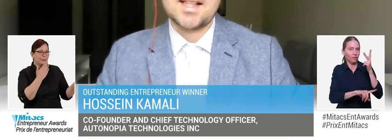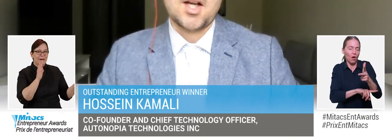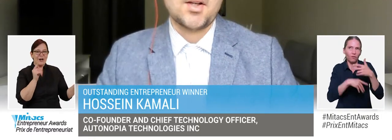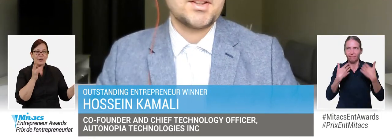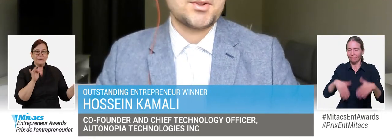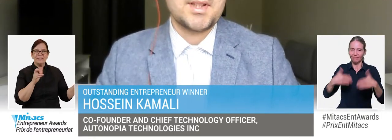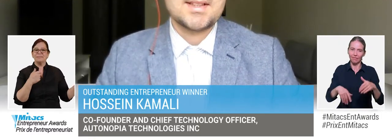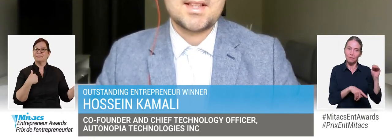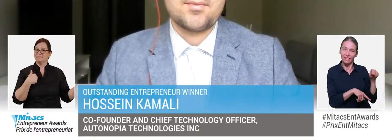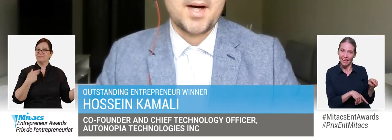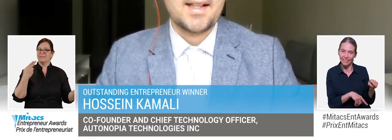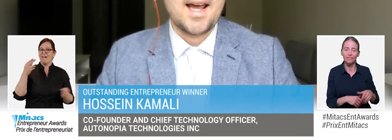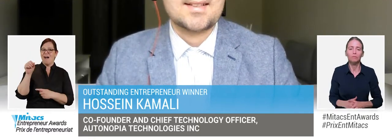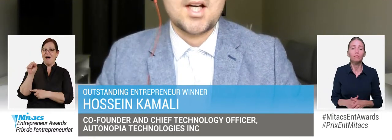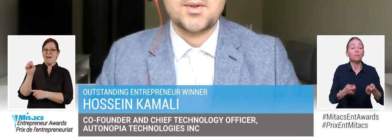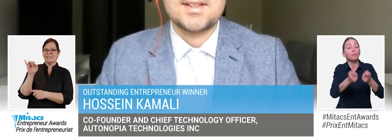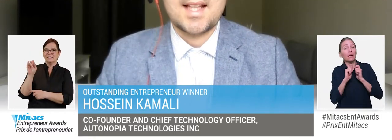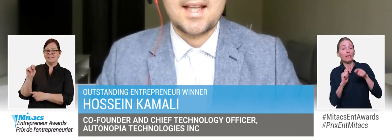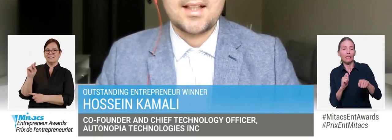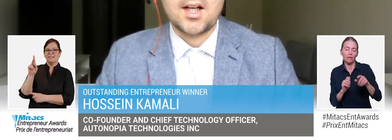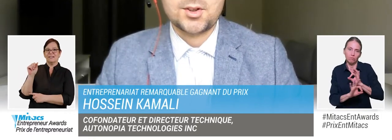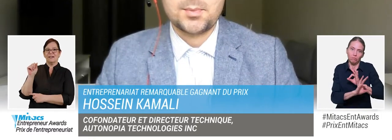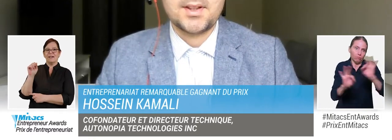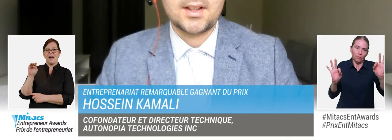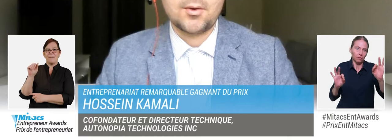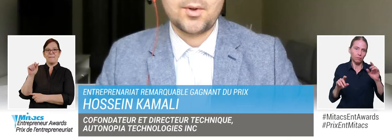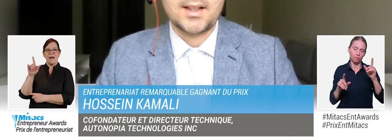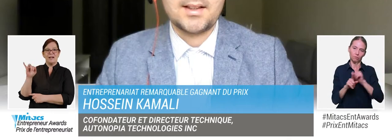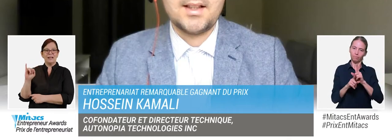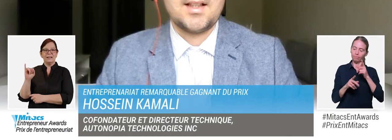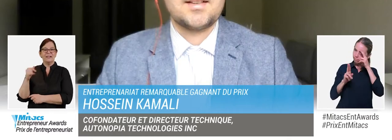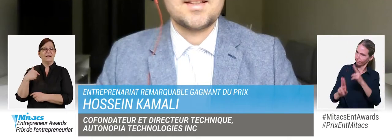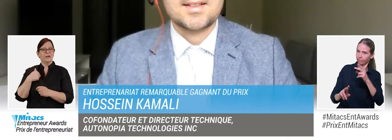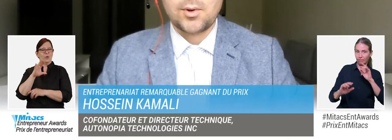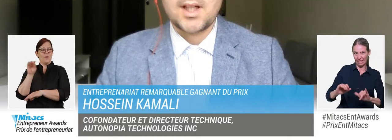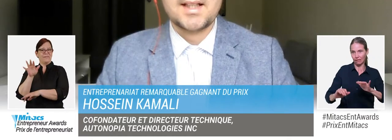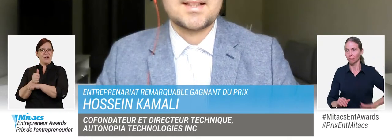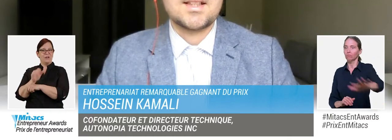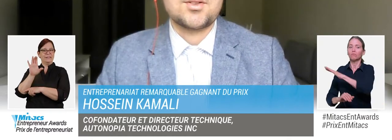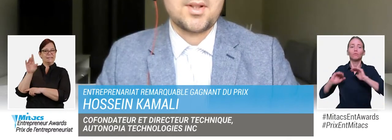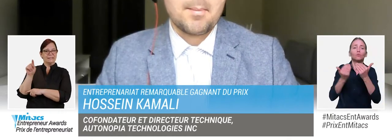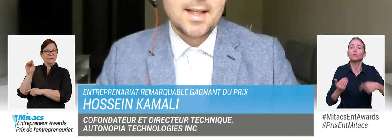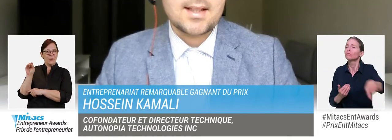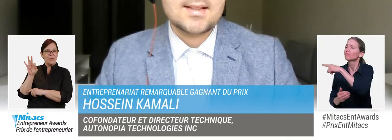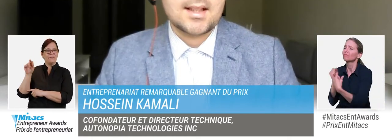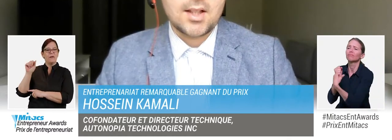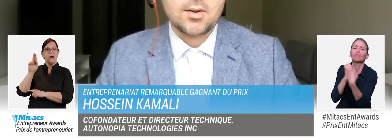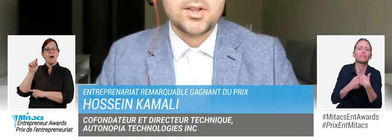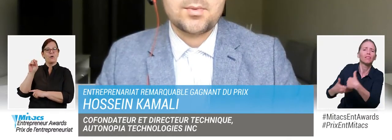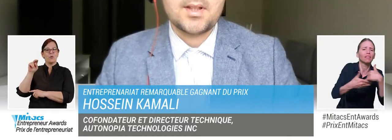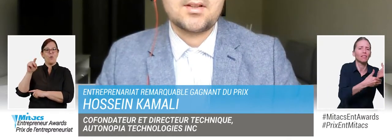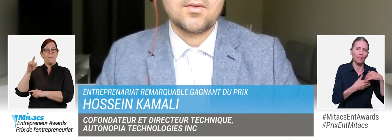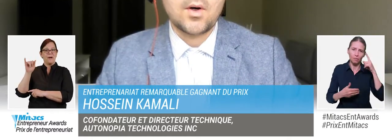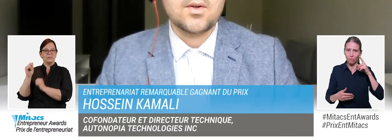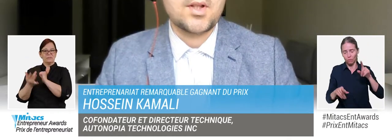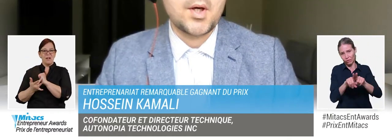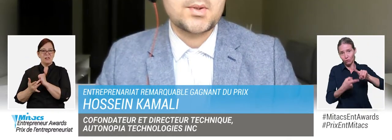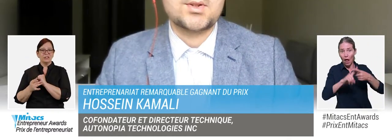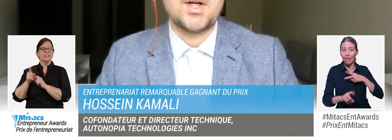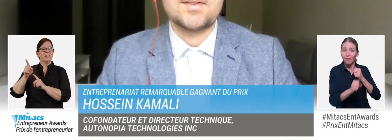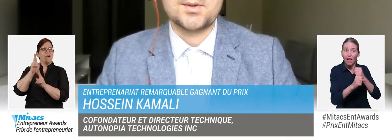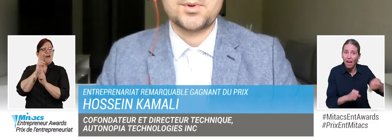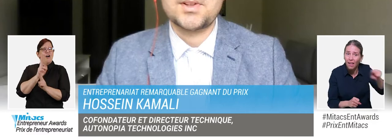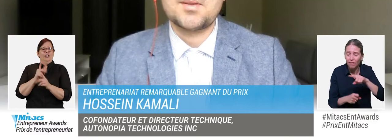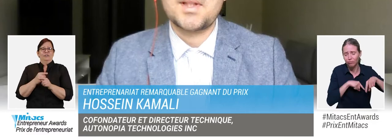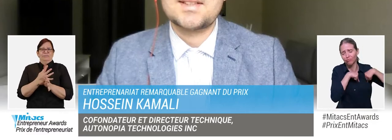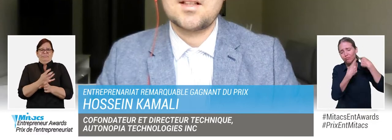It is an honor to receive Mitacs Outstanding Entrepreneur Award. This award is a tremendous acknowledgement of all